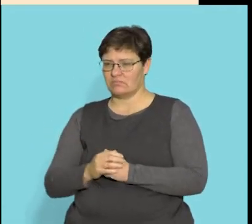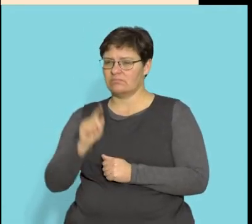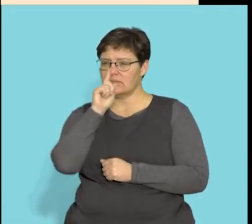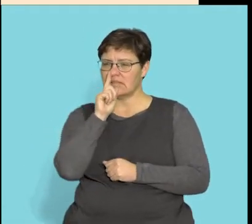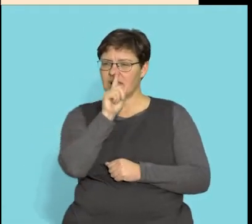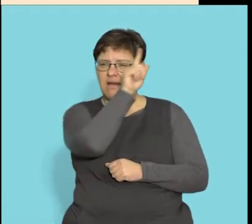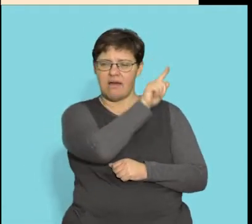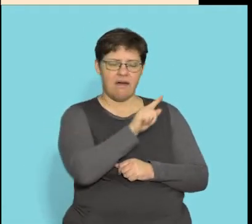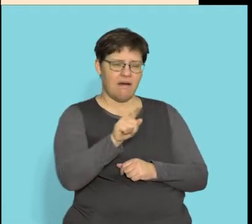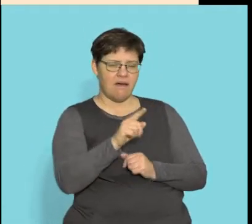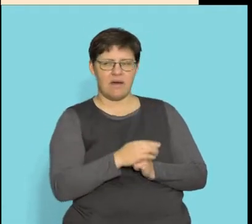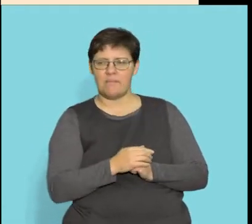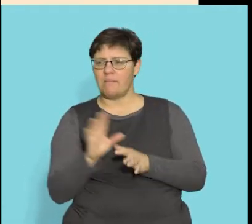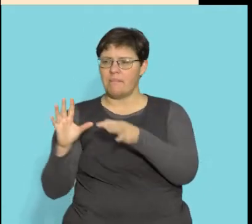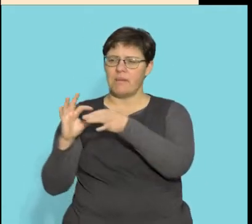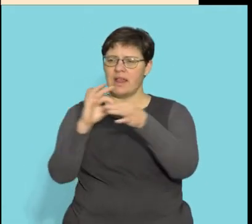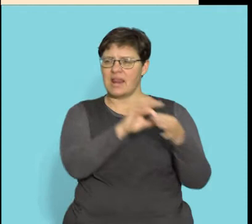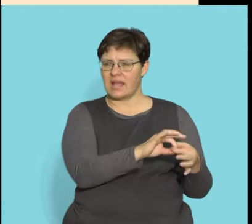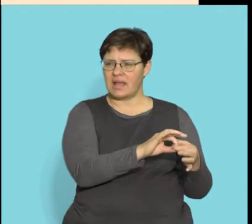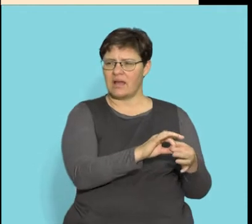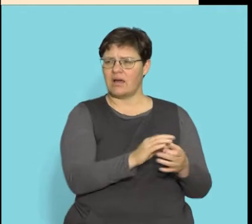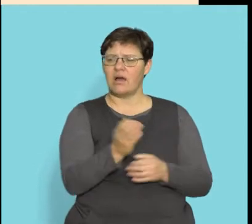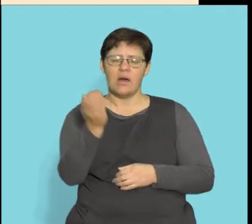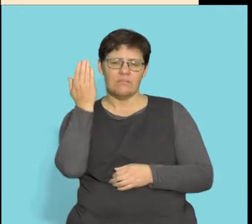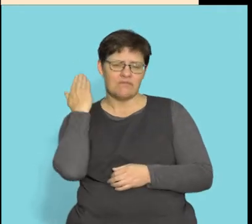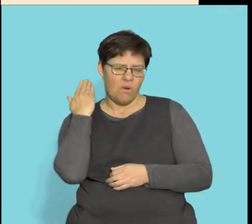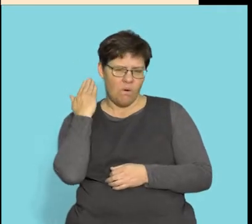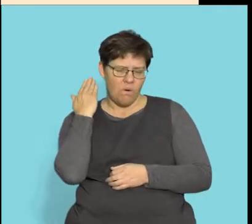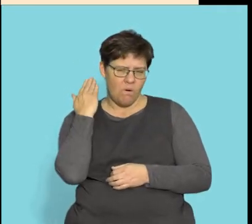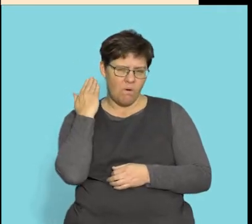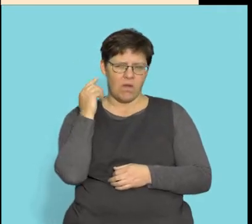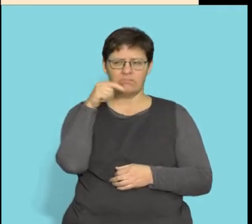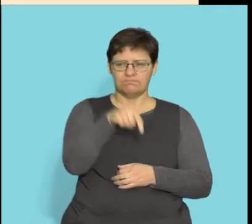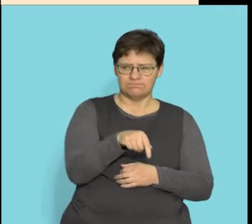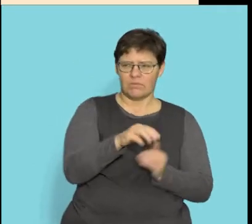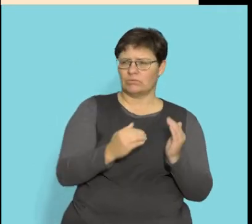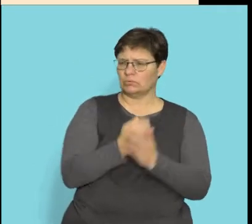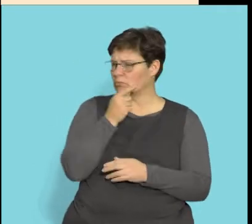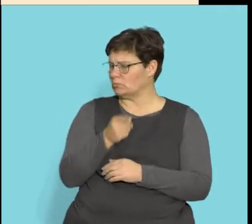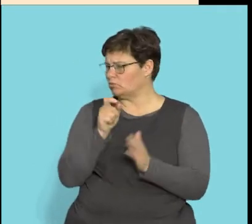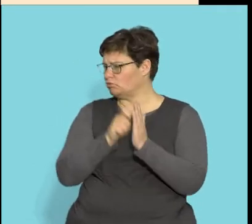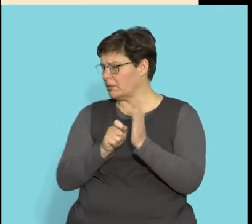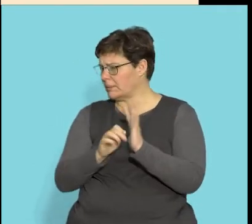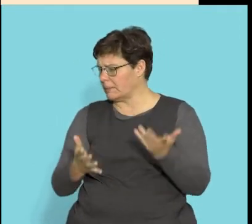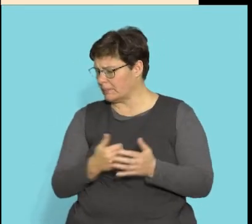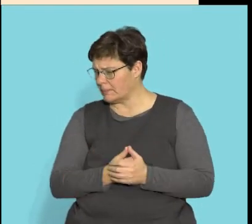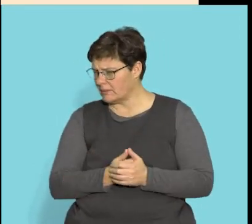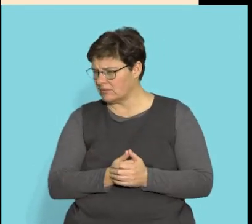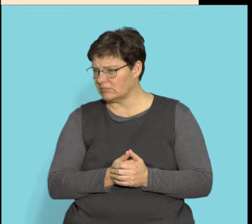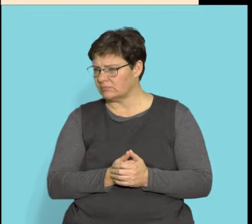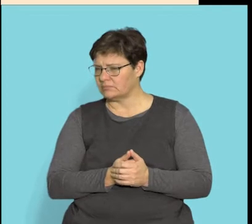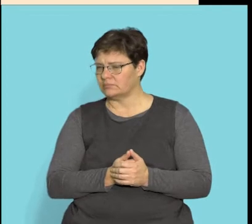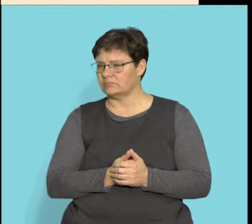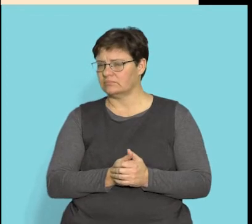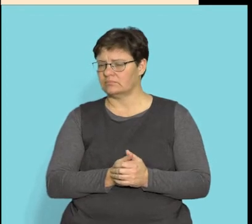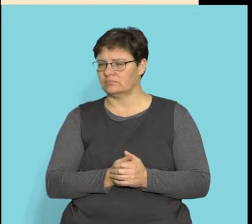trying to see, is there a link between the old expression for surface area and the way that I can write it